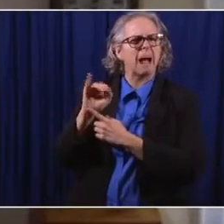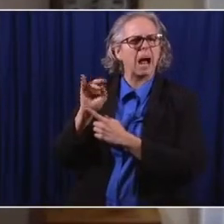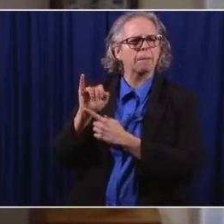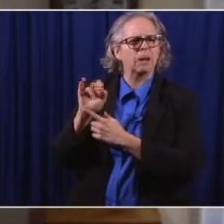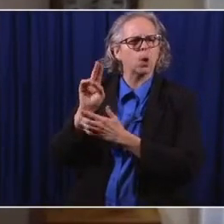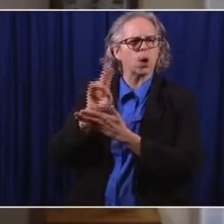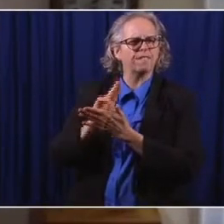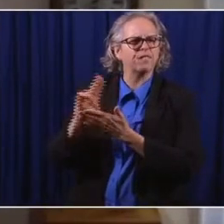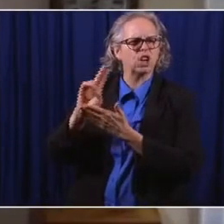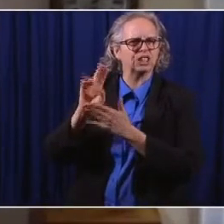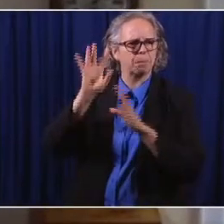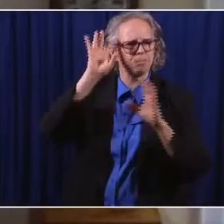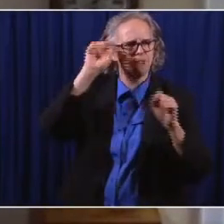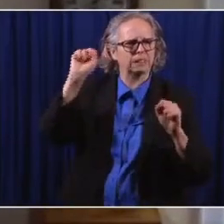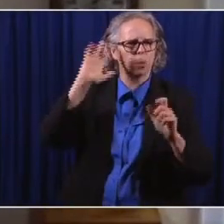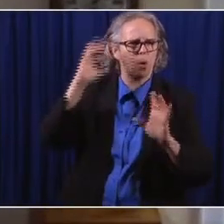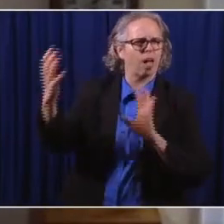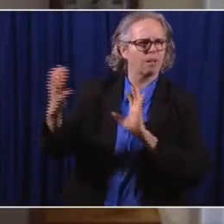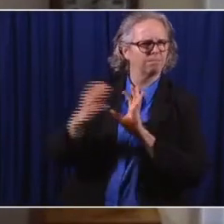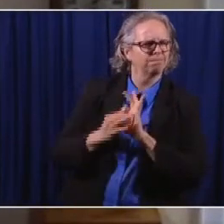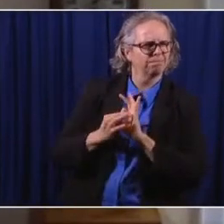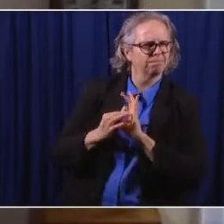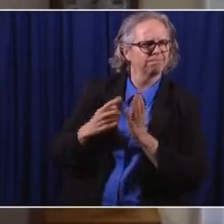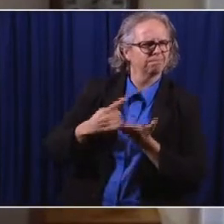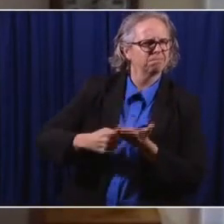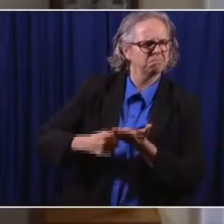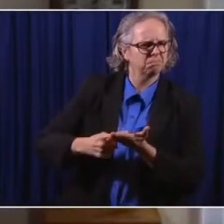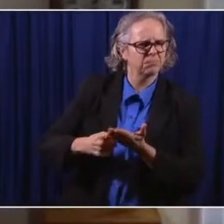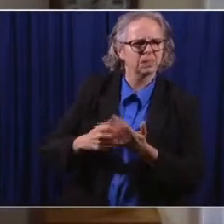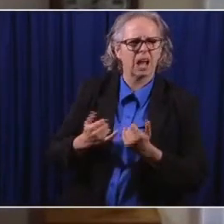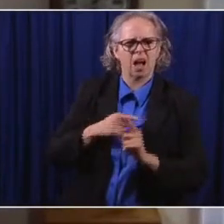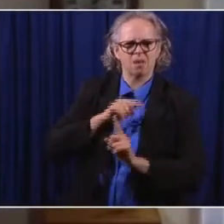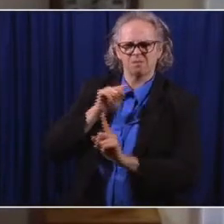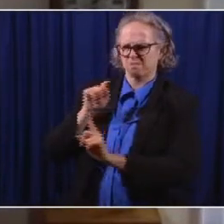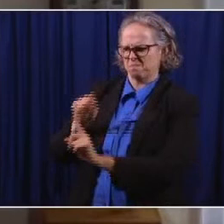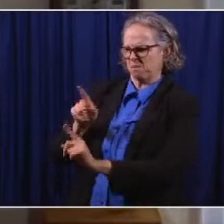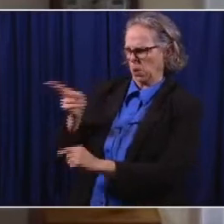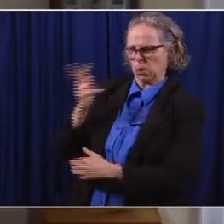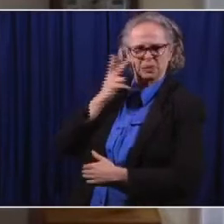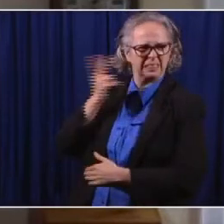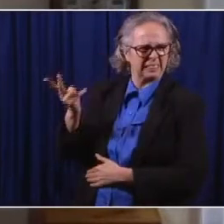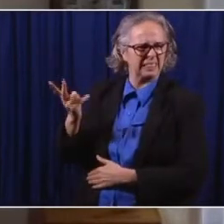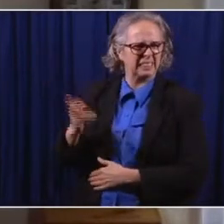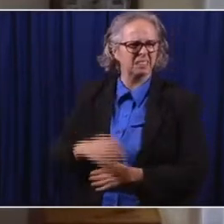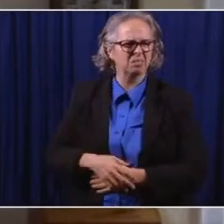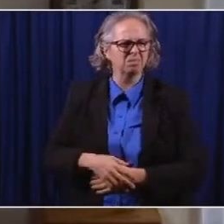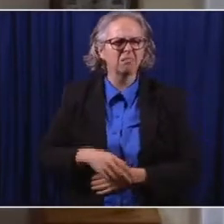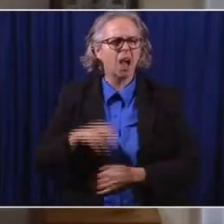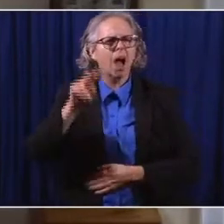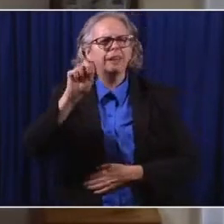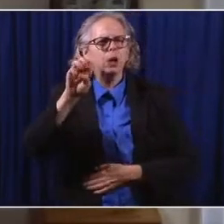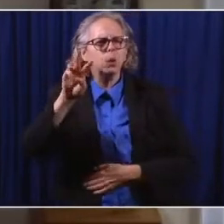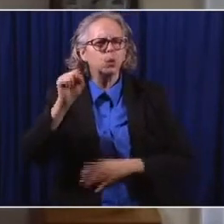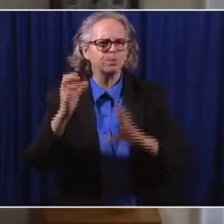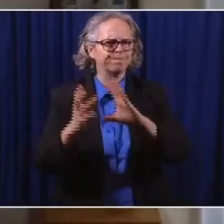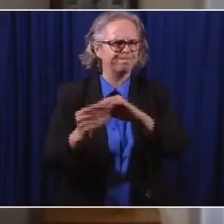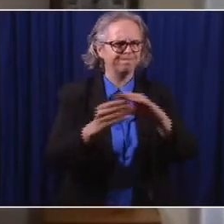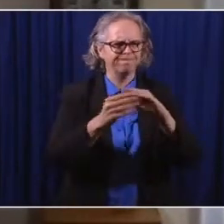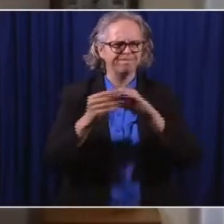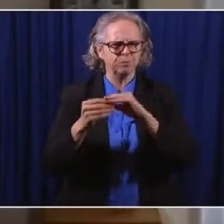and a lot on the news, of course, national news as well as local news about our universities coming back